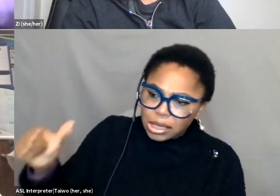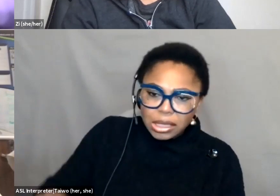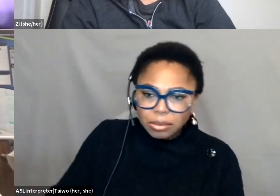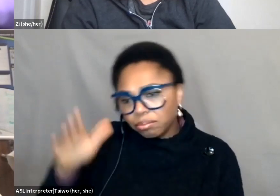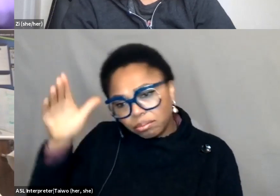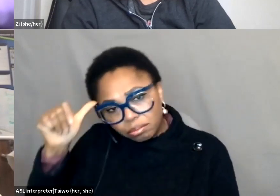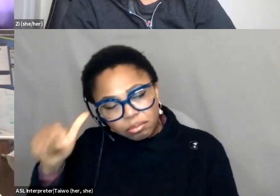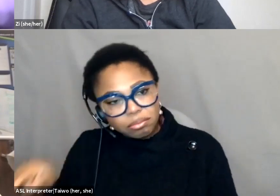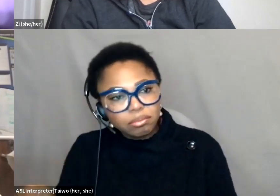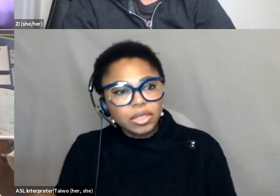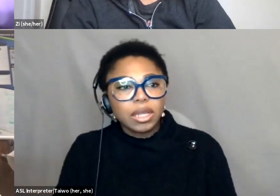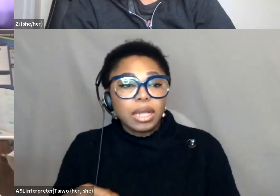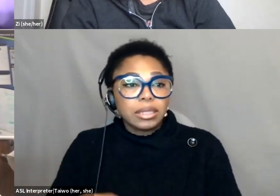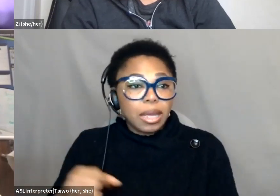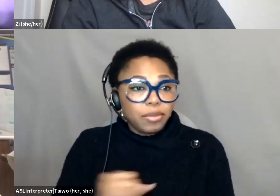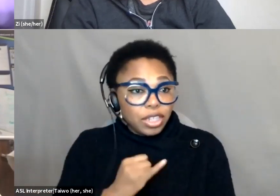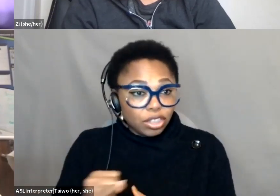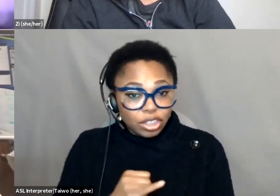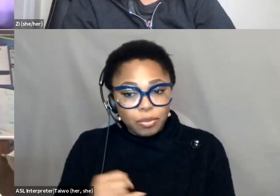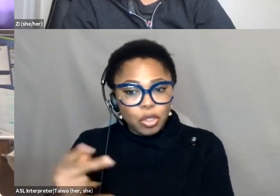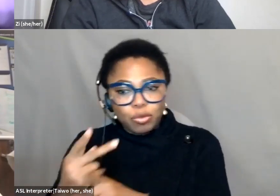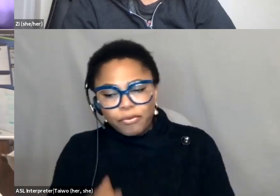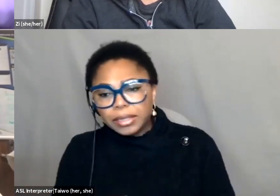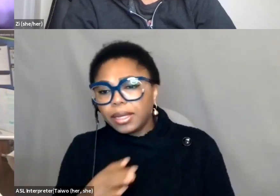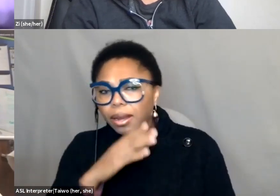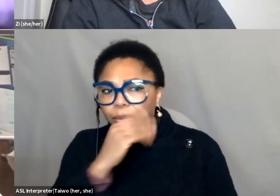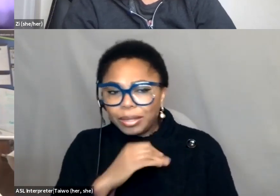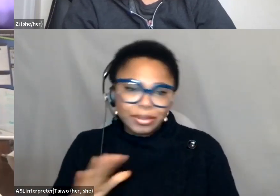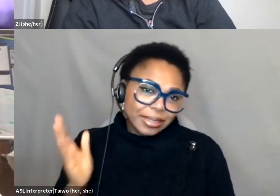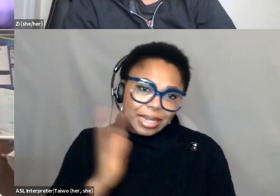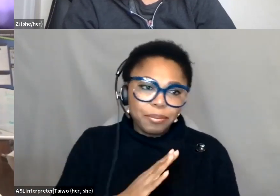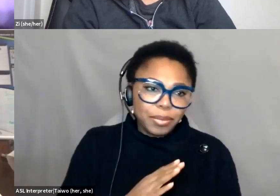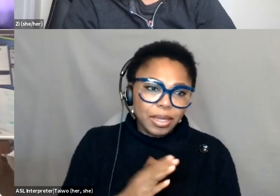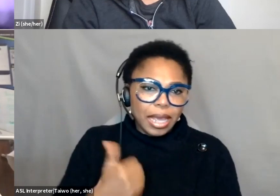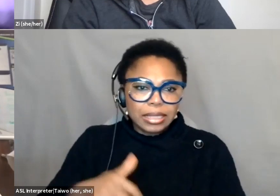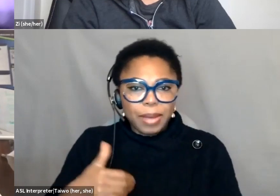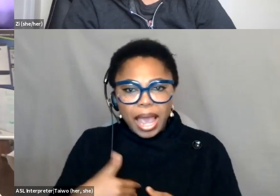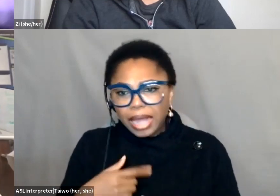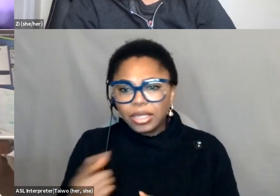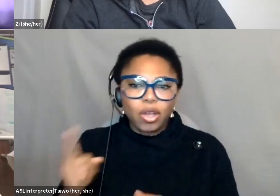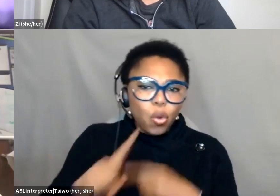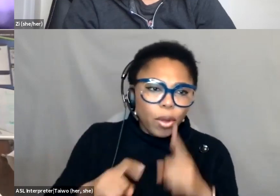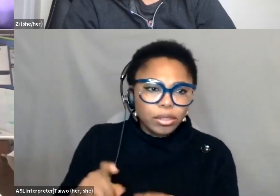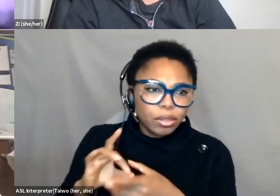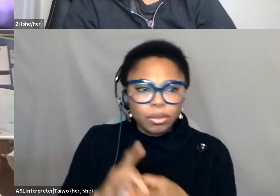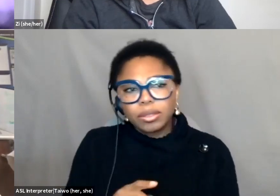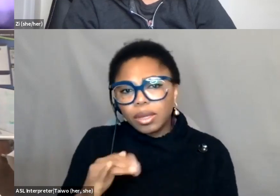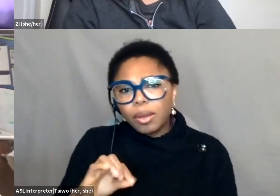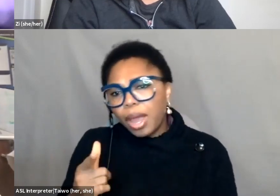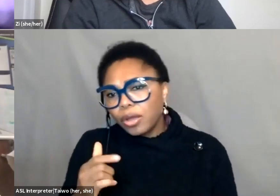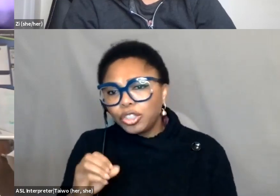the time my internship supervisor pretended to slap me whenever I had a question regarding the